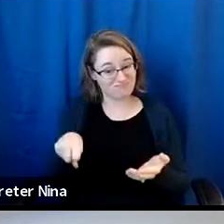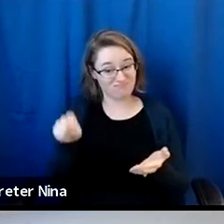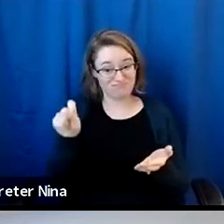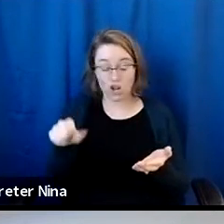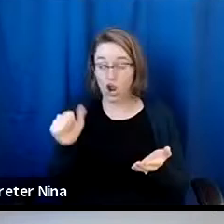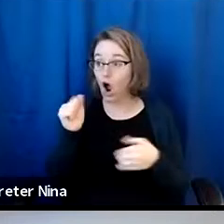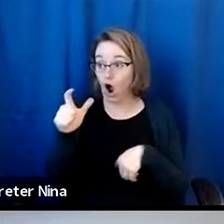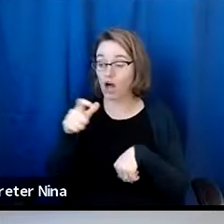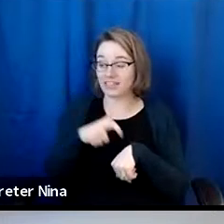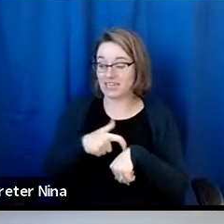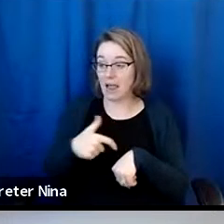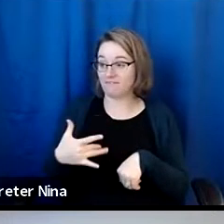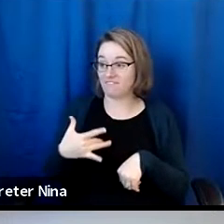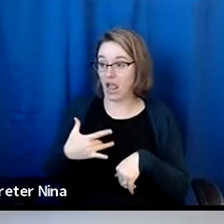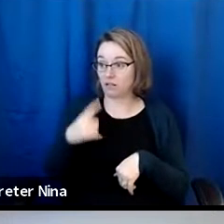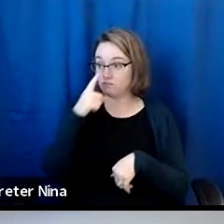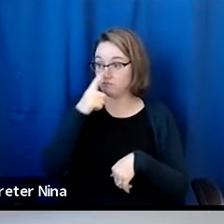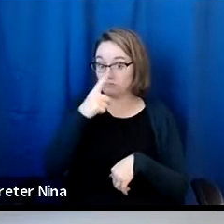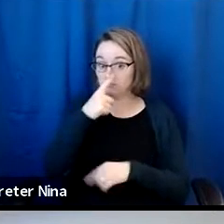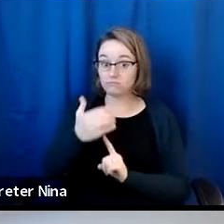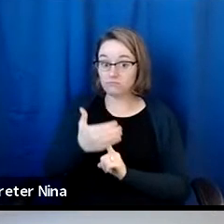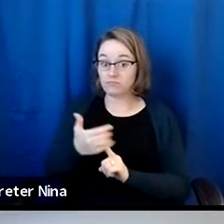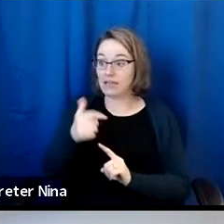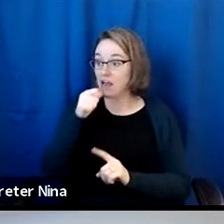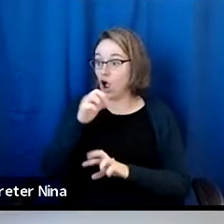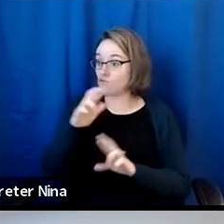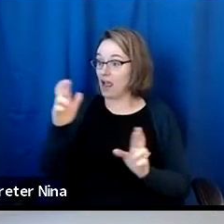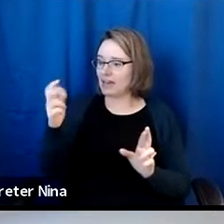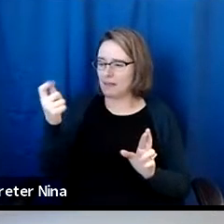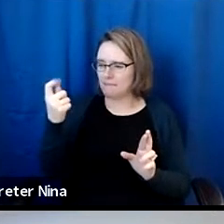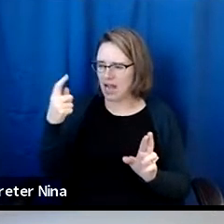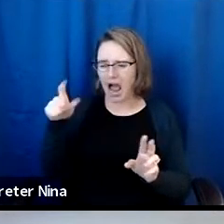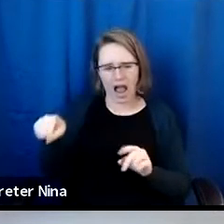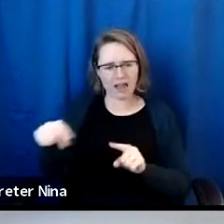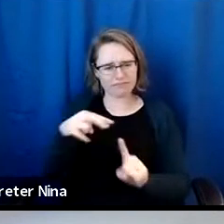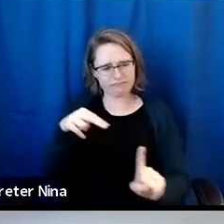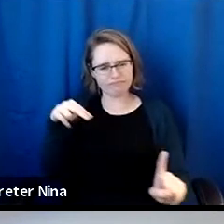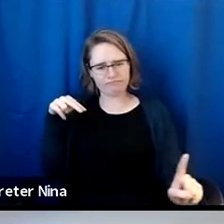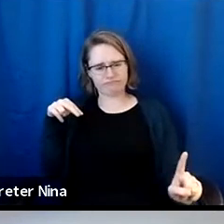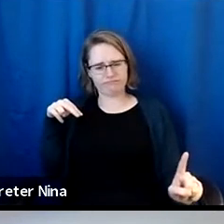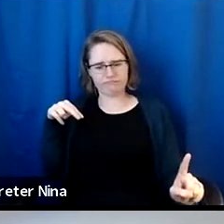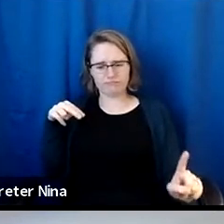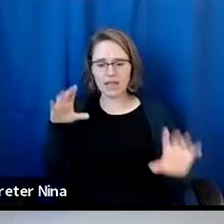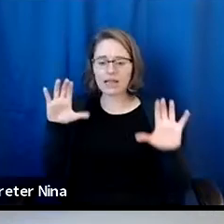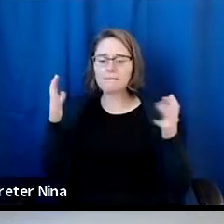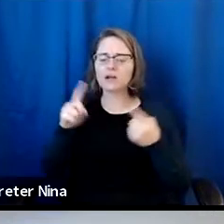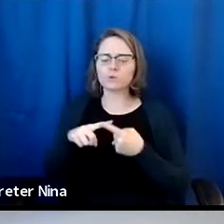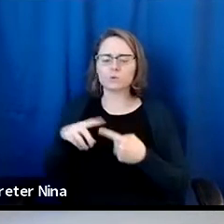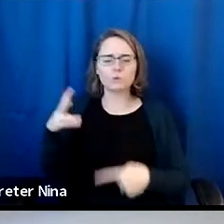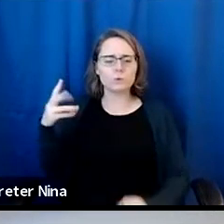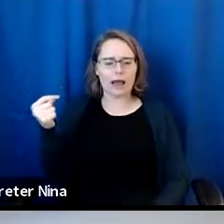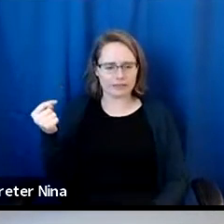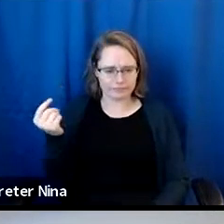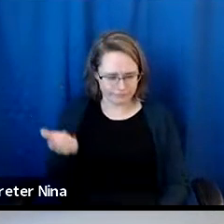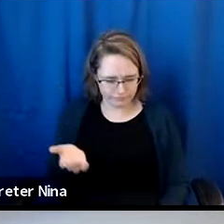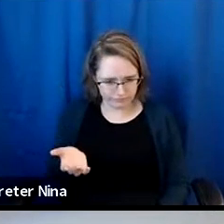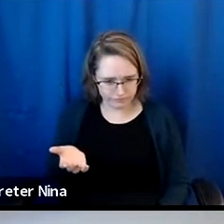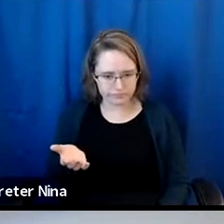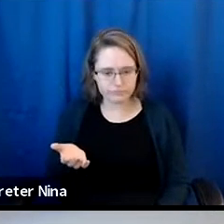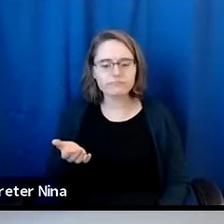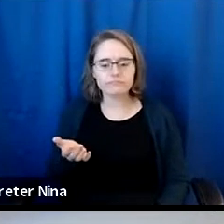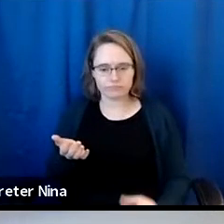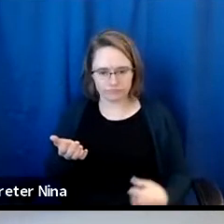feel like I'm imposter or I'm not ready, but then I have to step back and say, as compared to what, right? Because